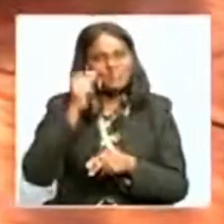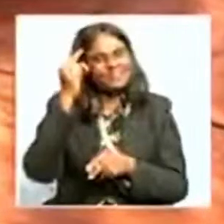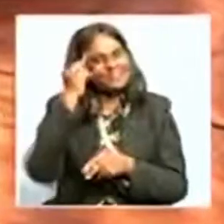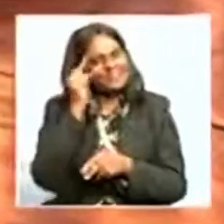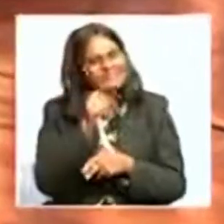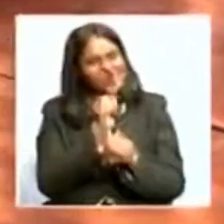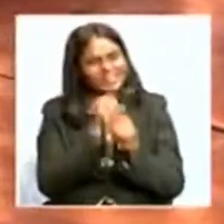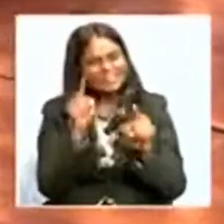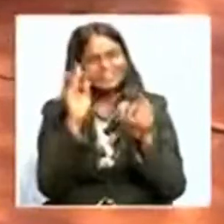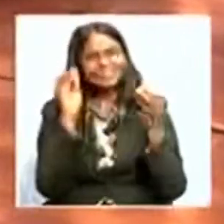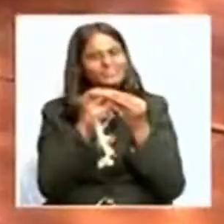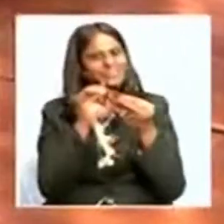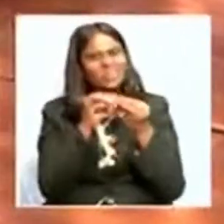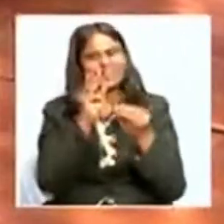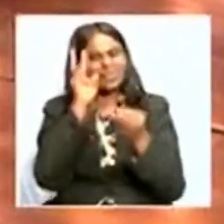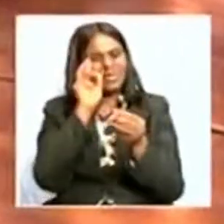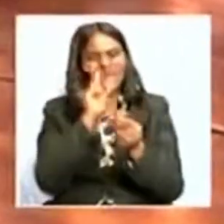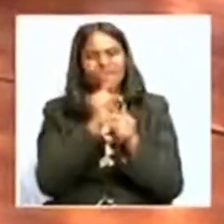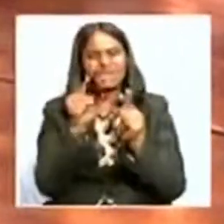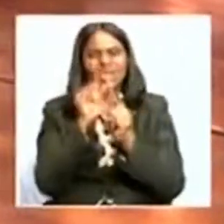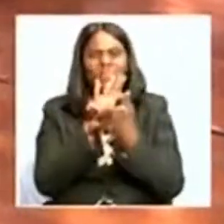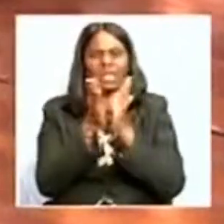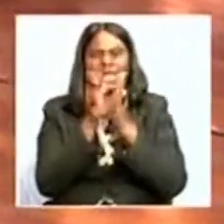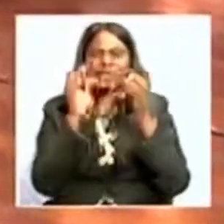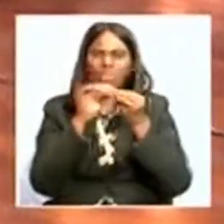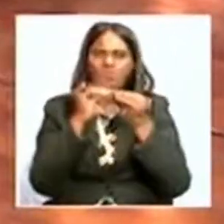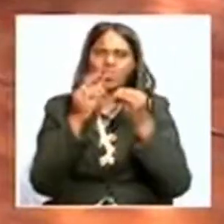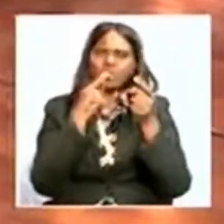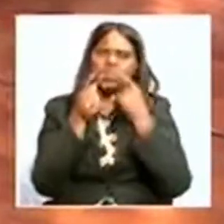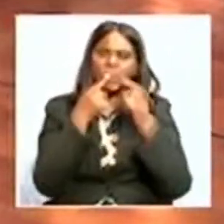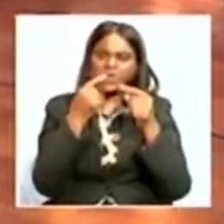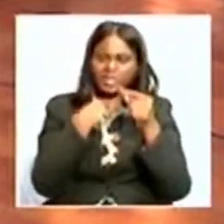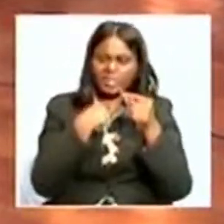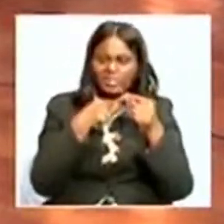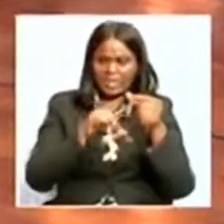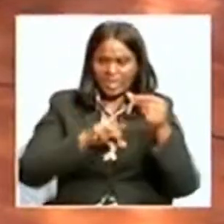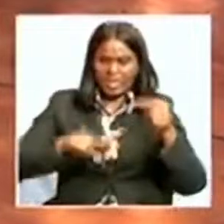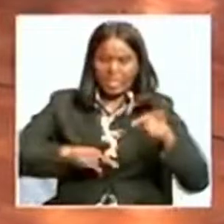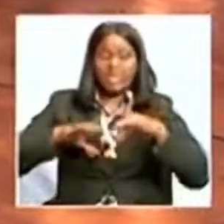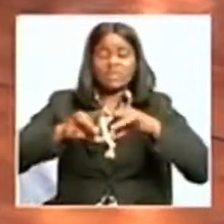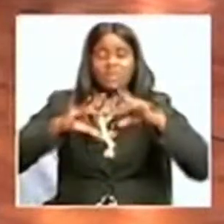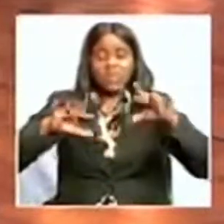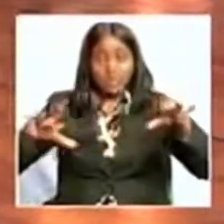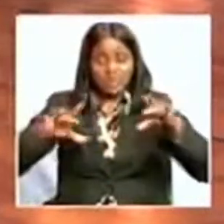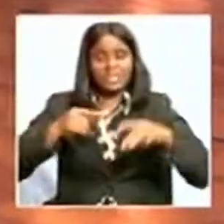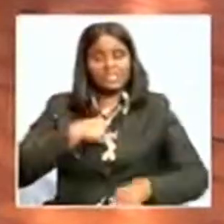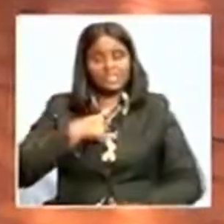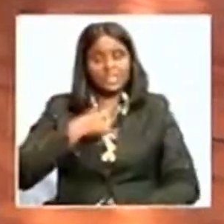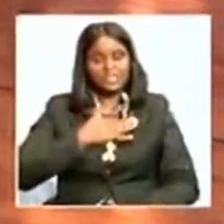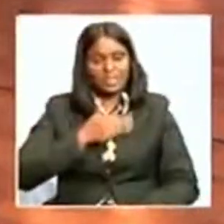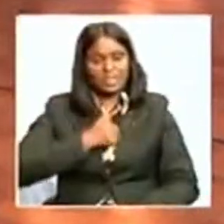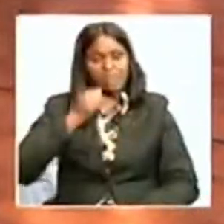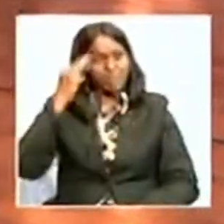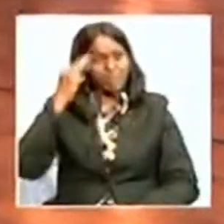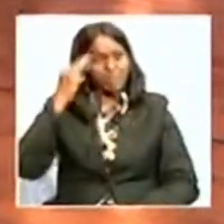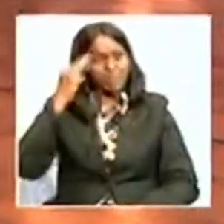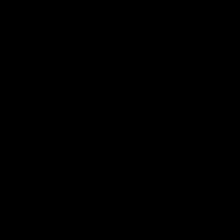be more of punishing? I'm talking from a landlord point of view. I know what